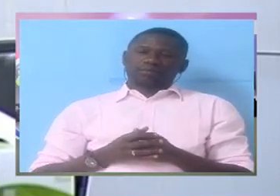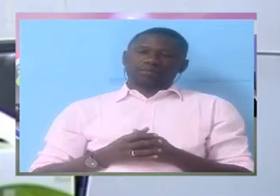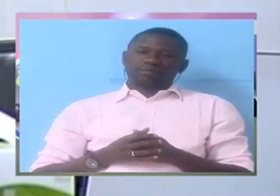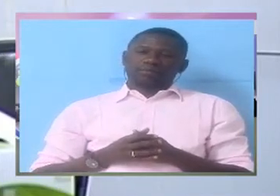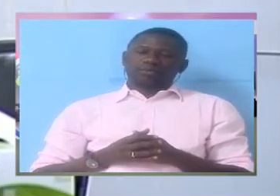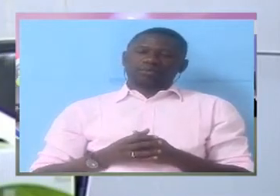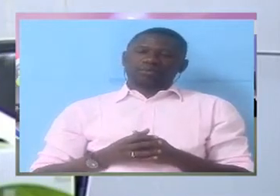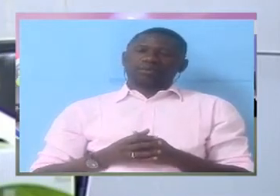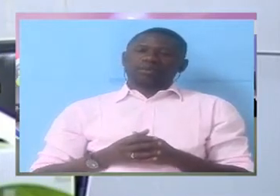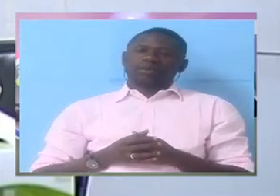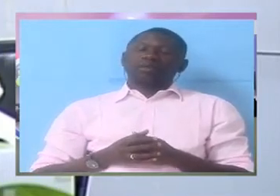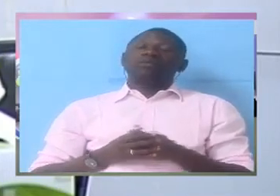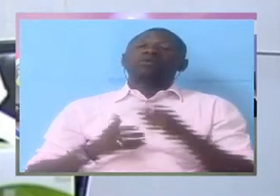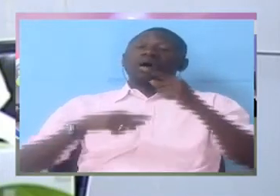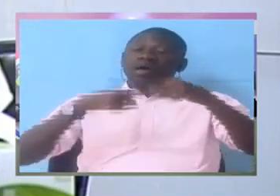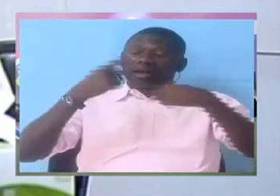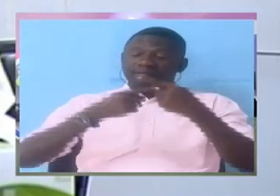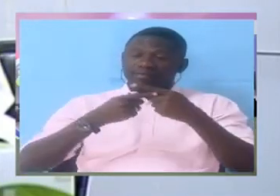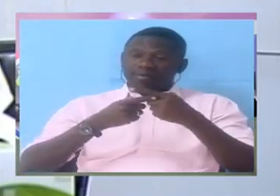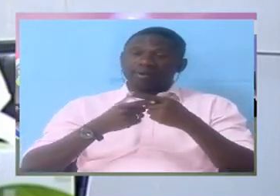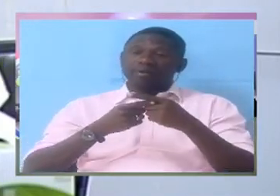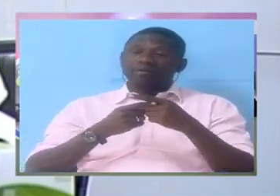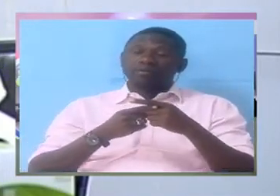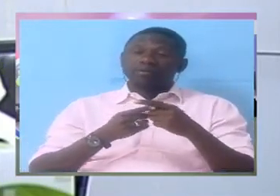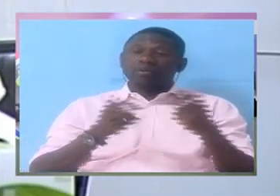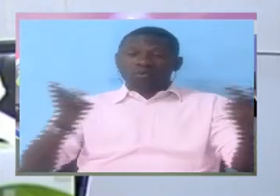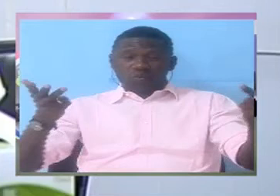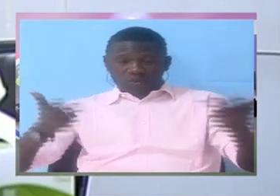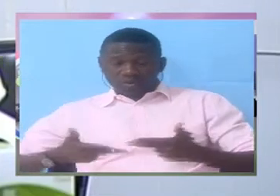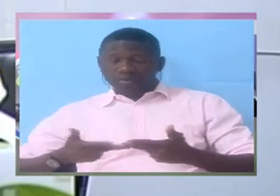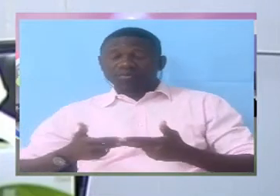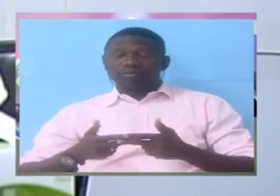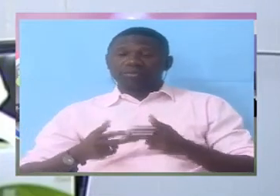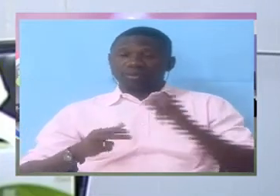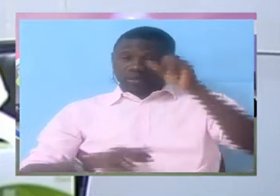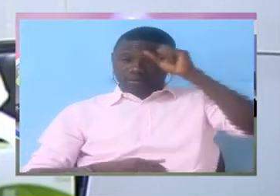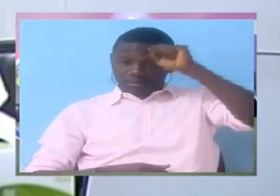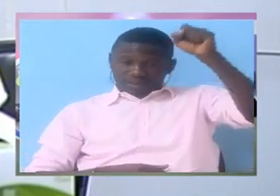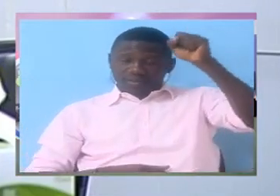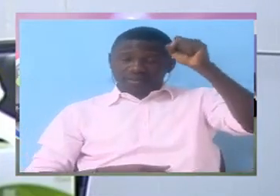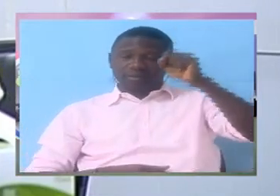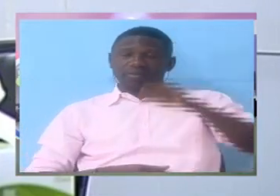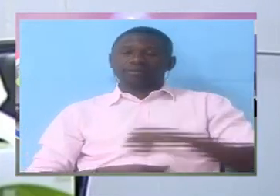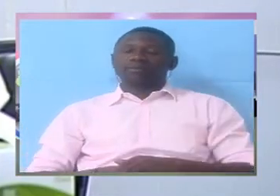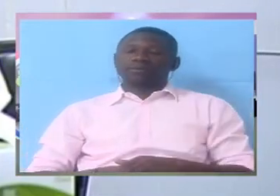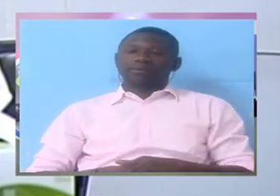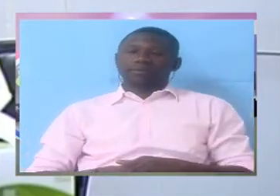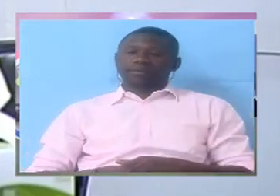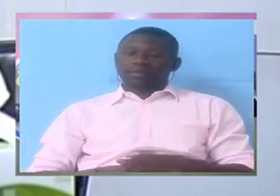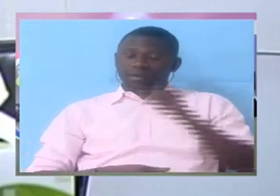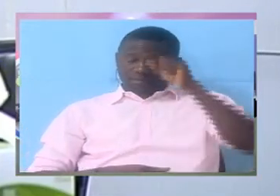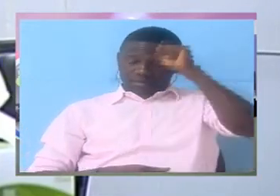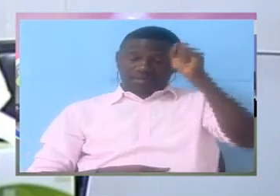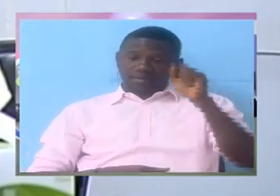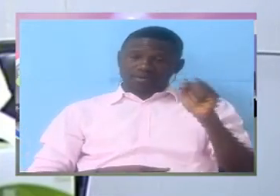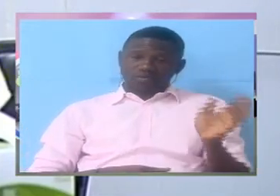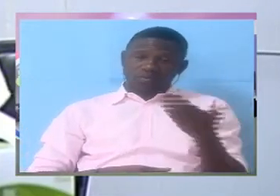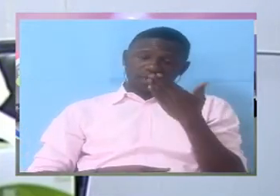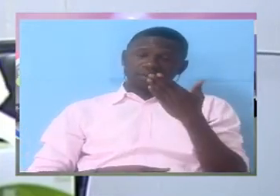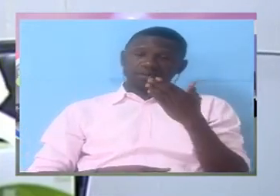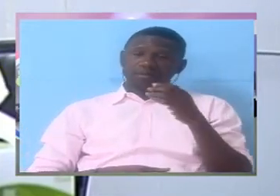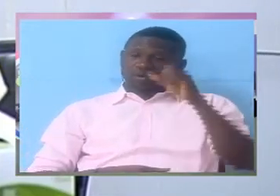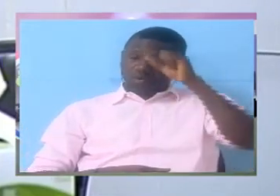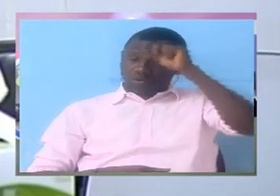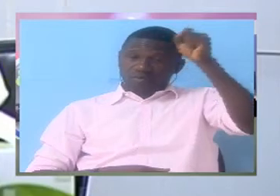after receiving the president, bringa president obentun kaji afoka pare, he left for the state house. Abotaje ntata state